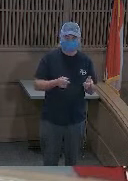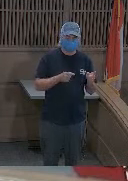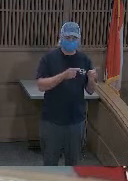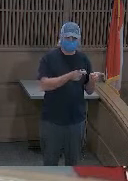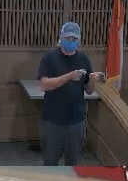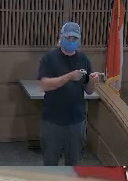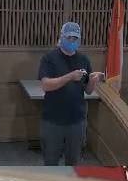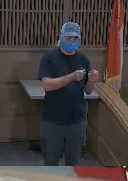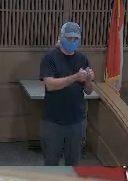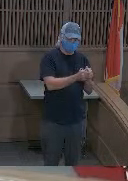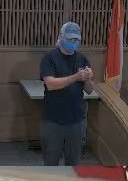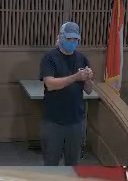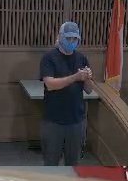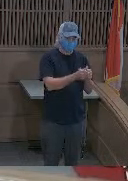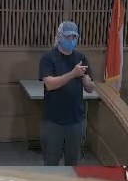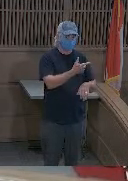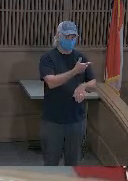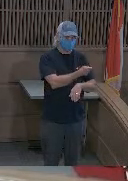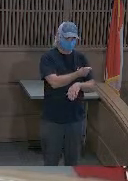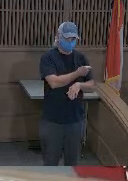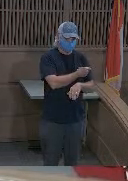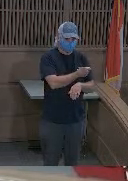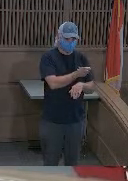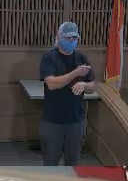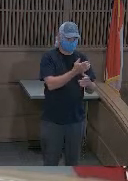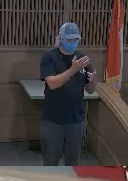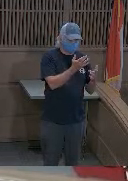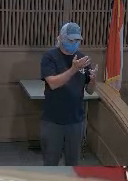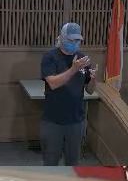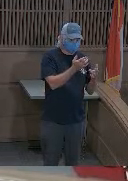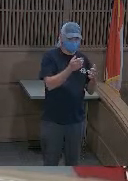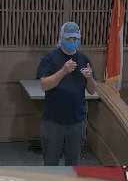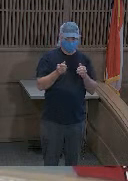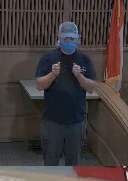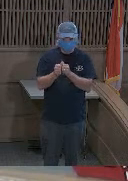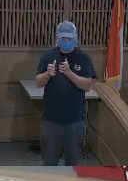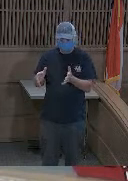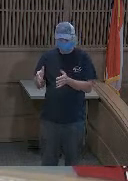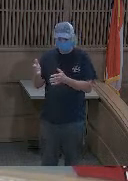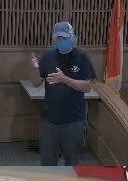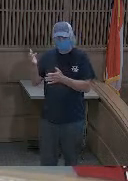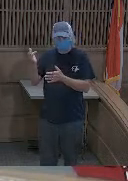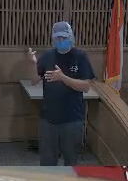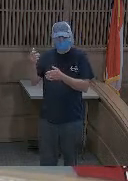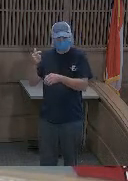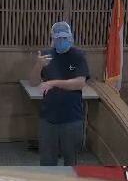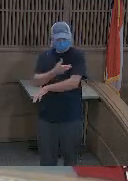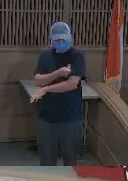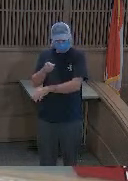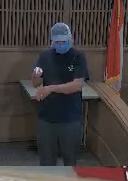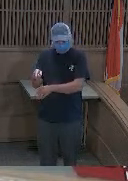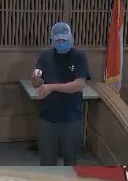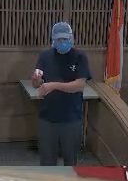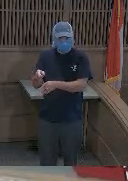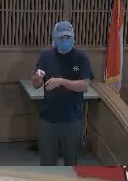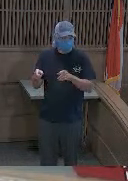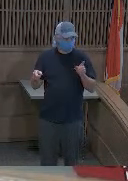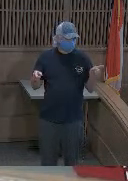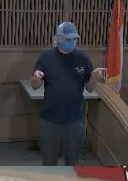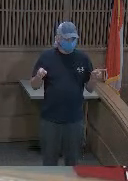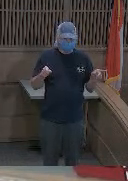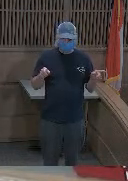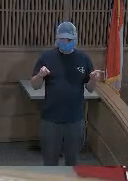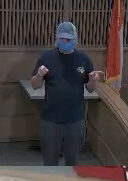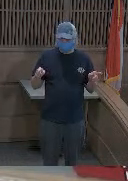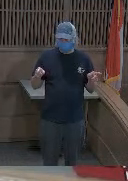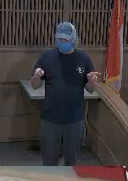likely to be hospitalized? And finally, if you compare vaccinated people with unvaccinated people, which group is more